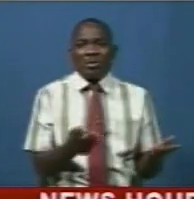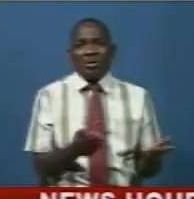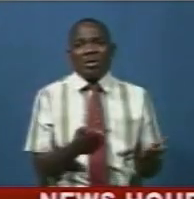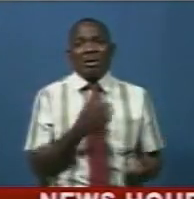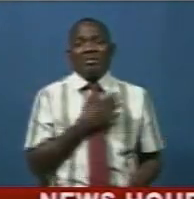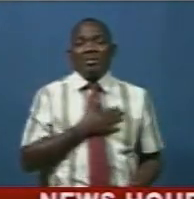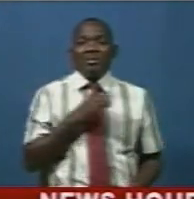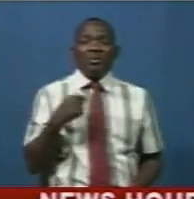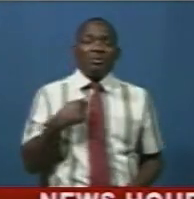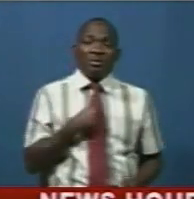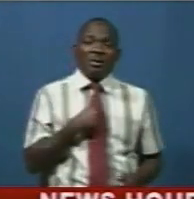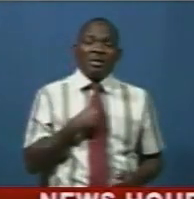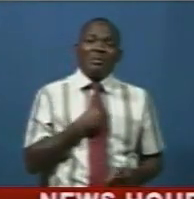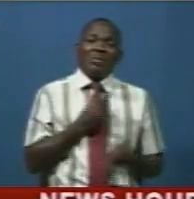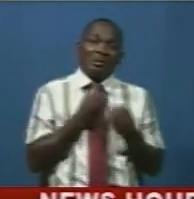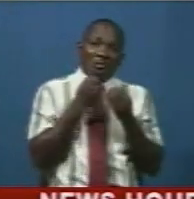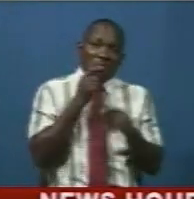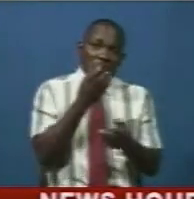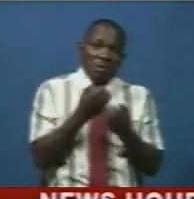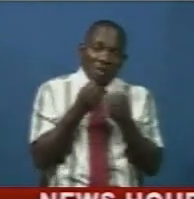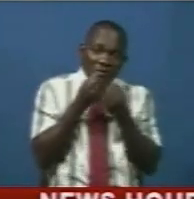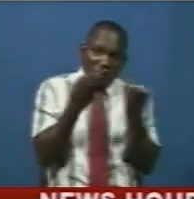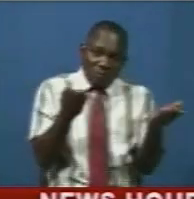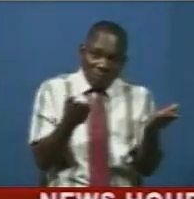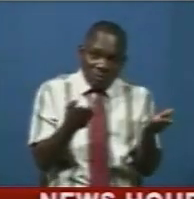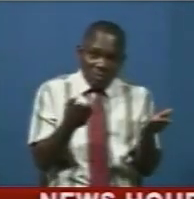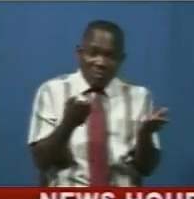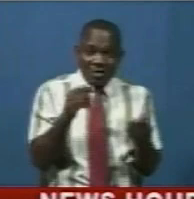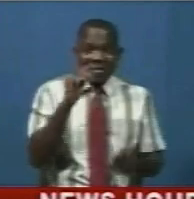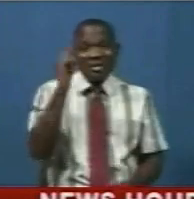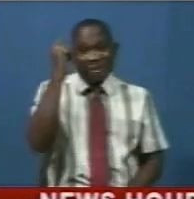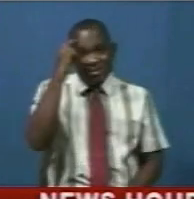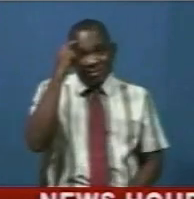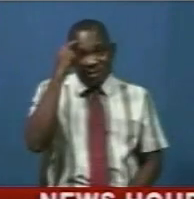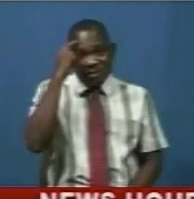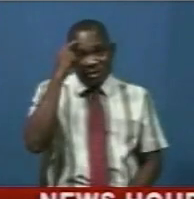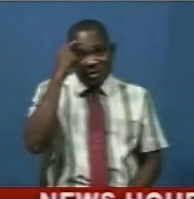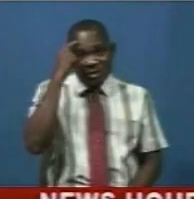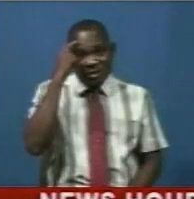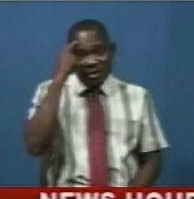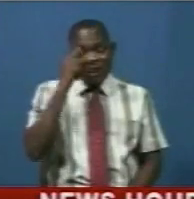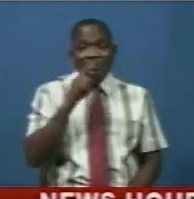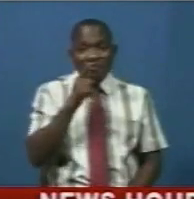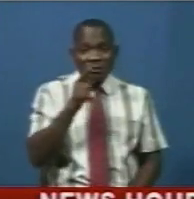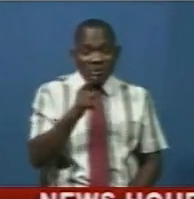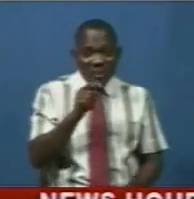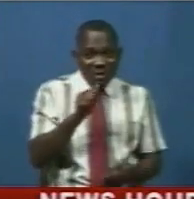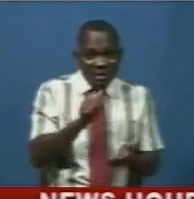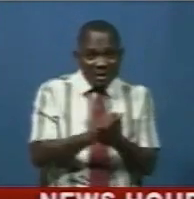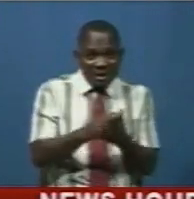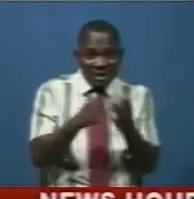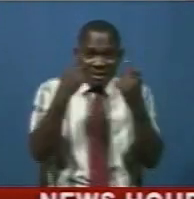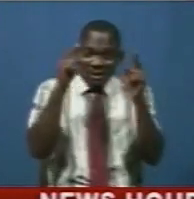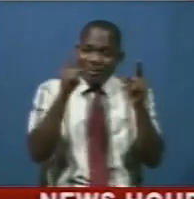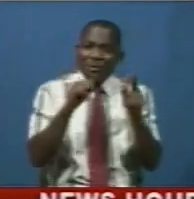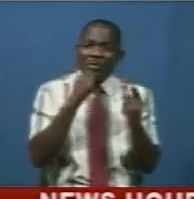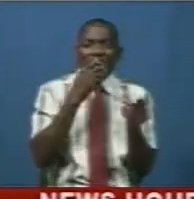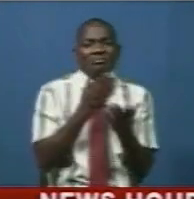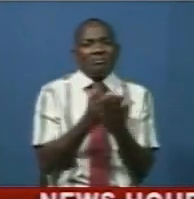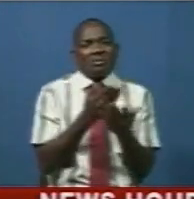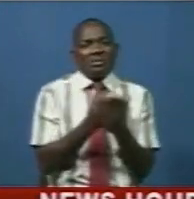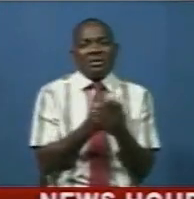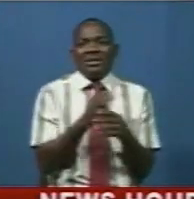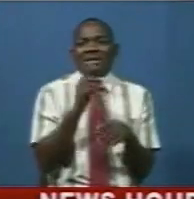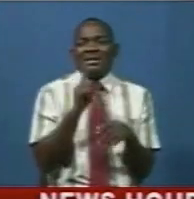send strong signal to the government that these things cannot be happening on the